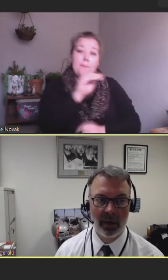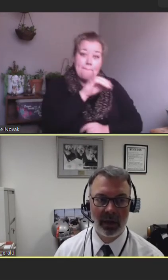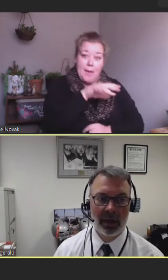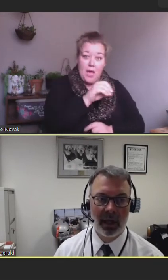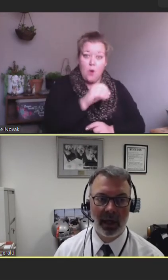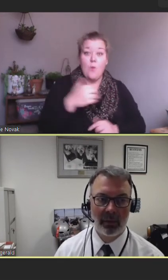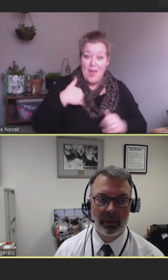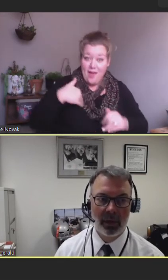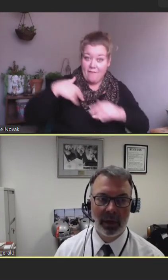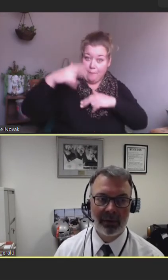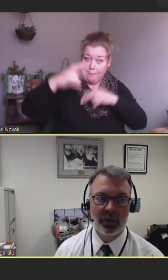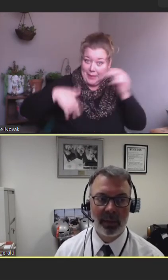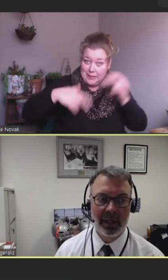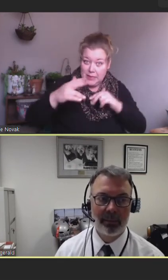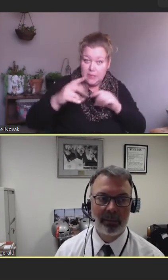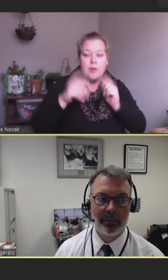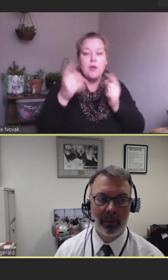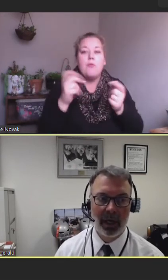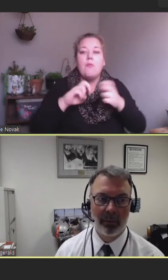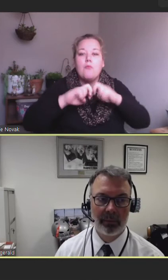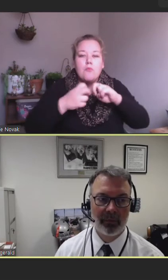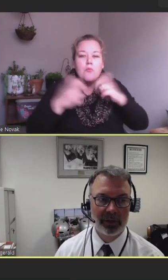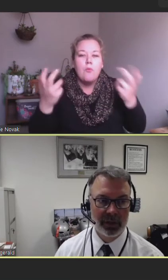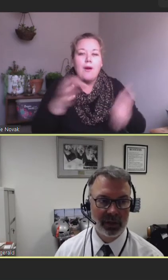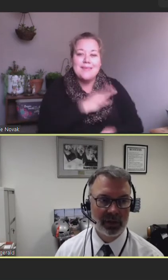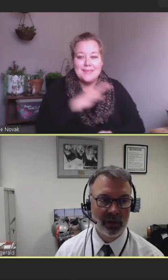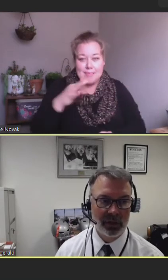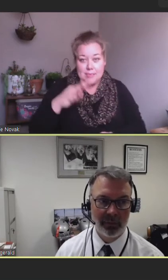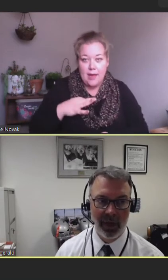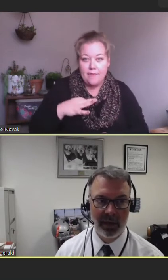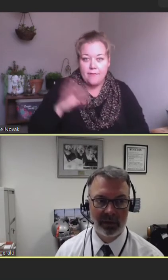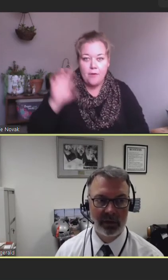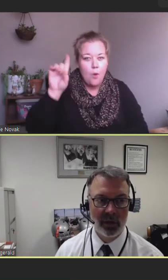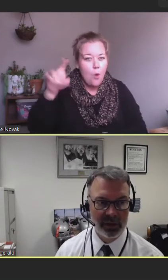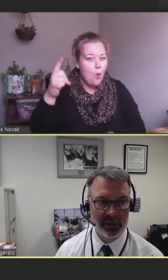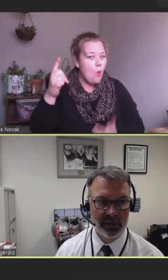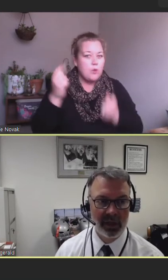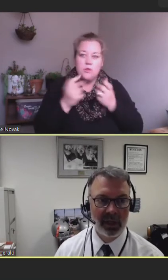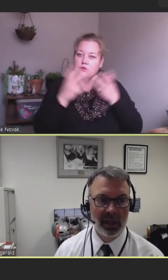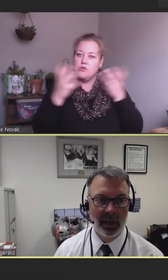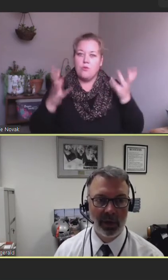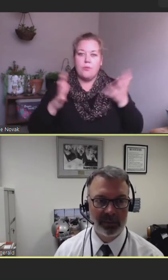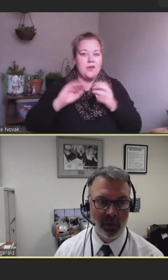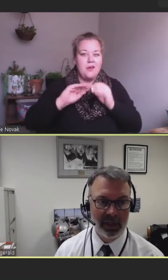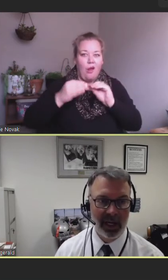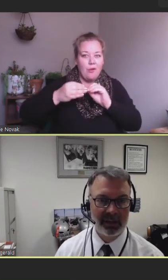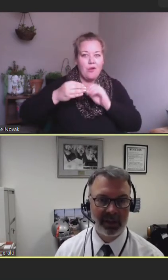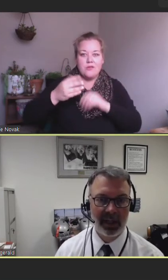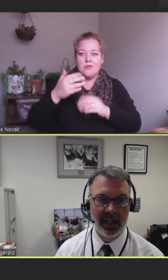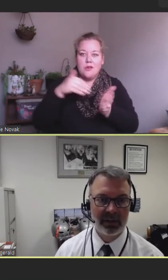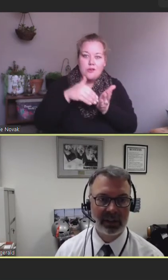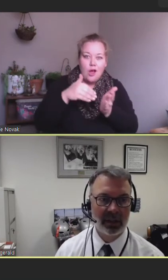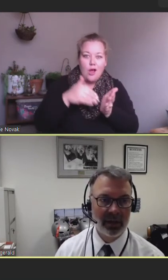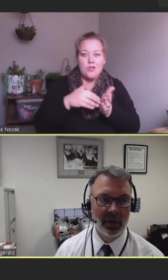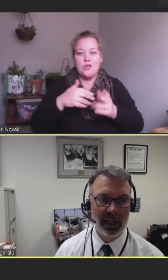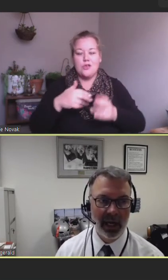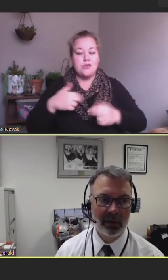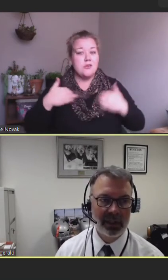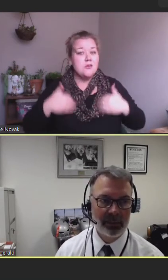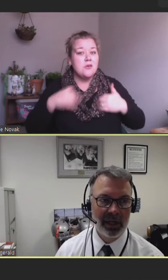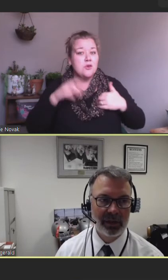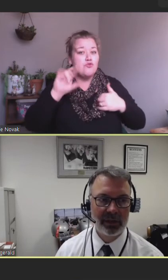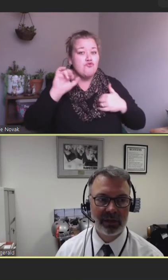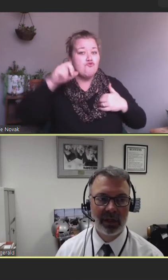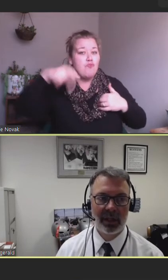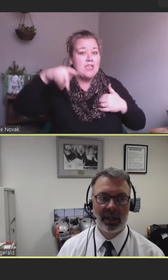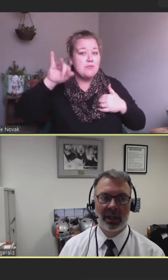now. You only have so many, physicians, associate providers, nurses, respiratory techs that can actually deliver care to